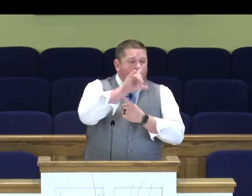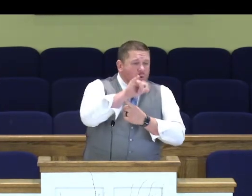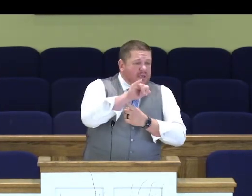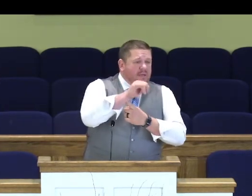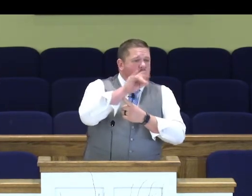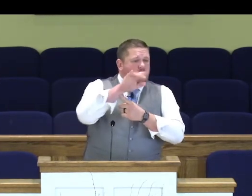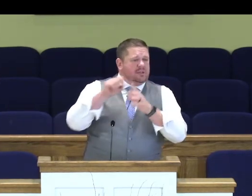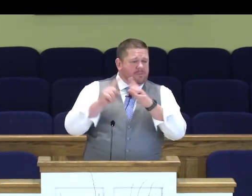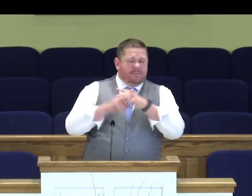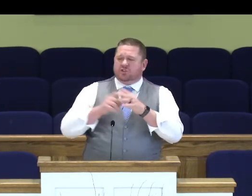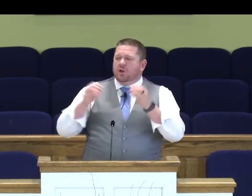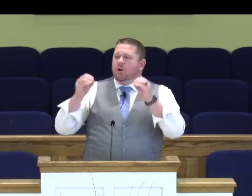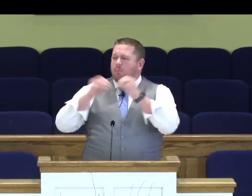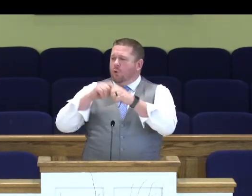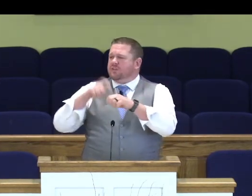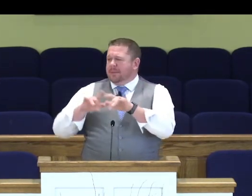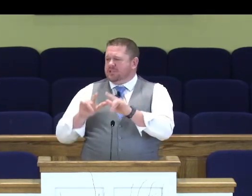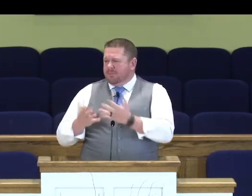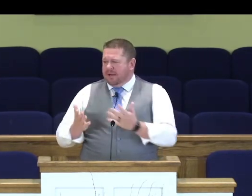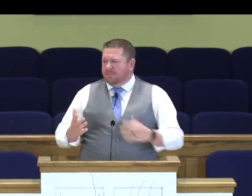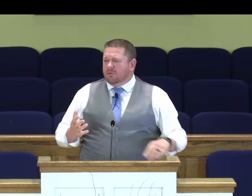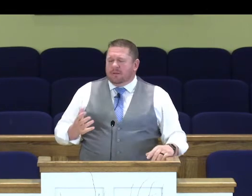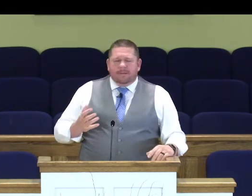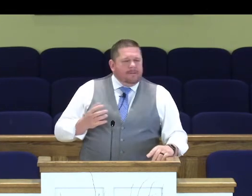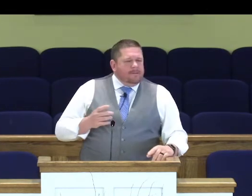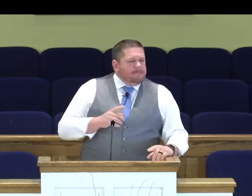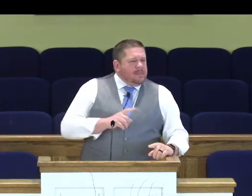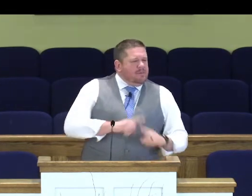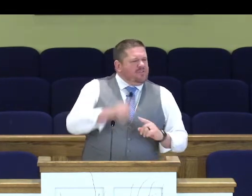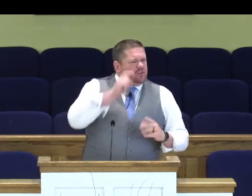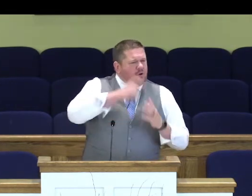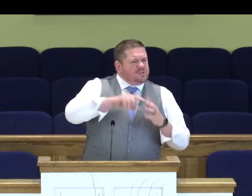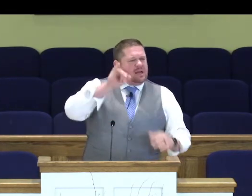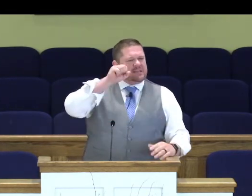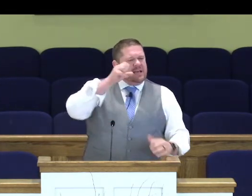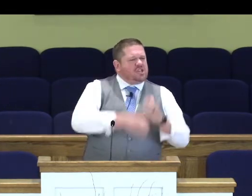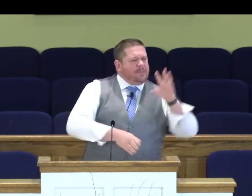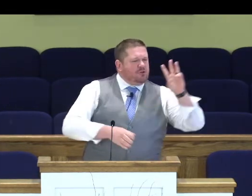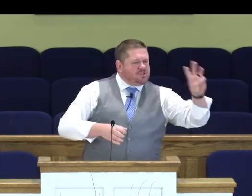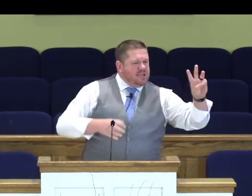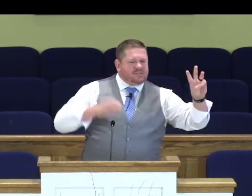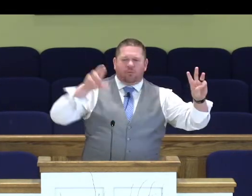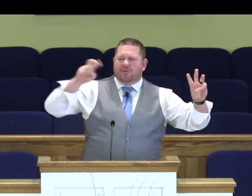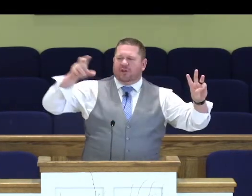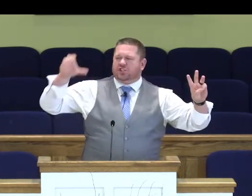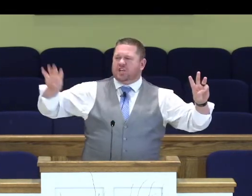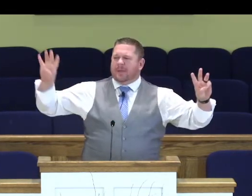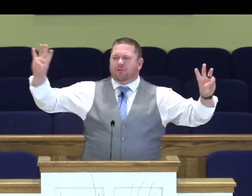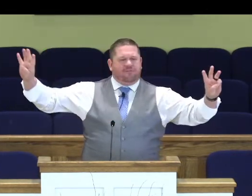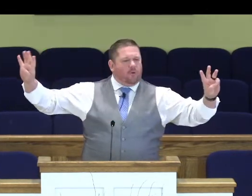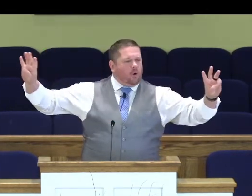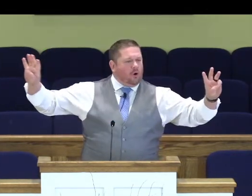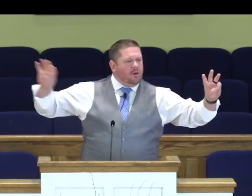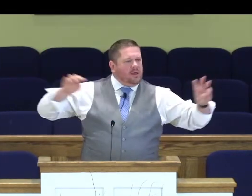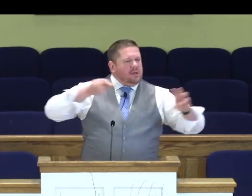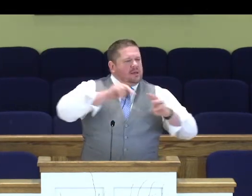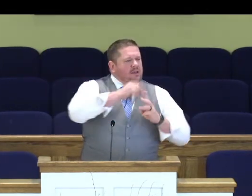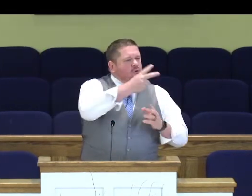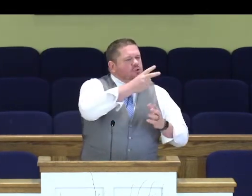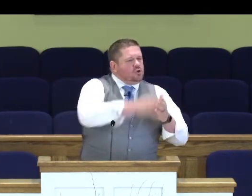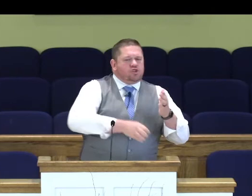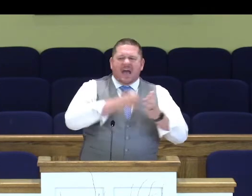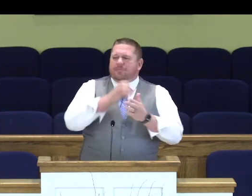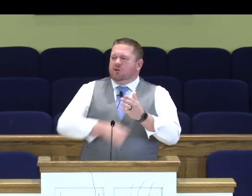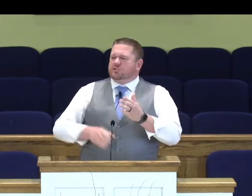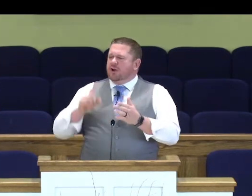word holy and holiness appears more times in the Bible. But if you'll notice in Isaiah chapter 6 and Revelation chapter 4, in